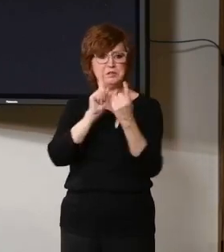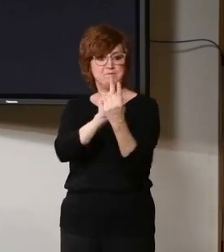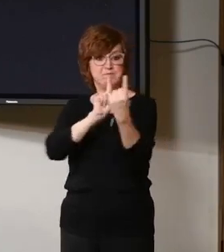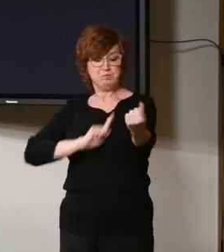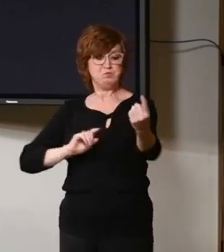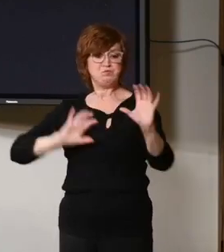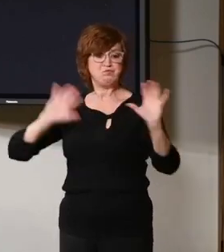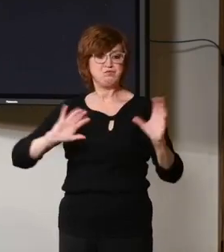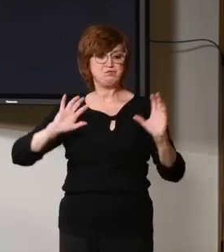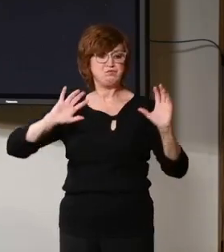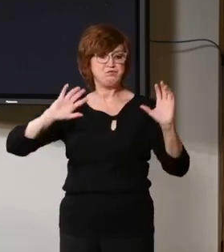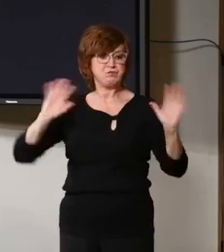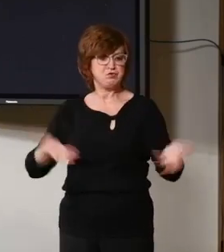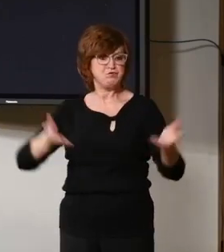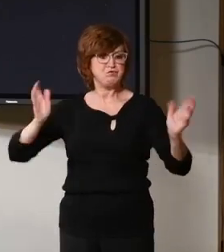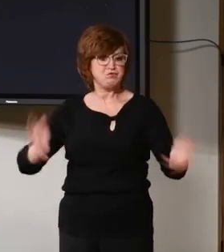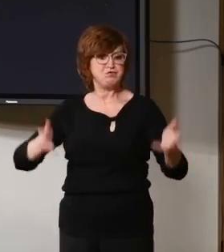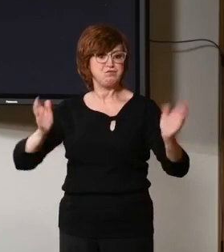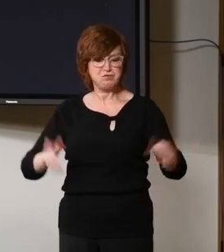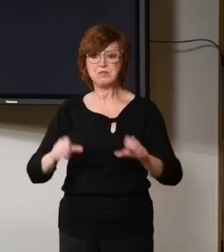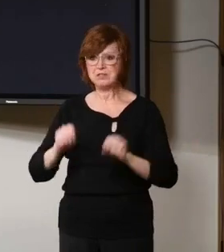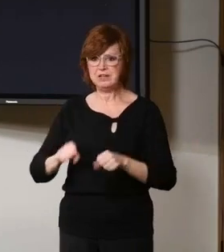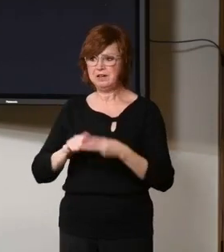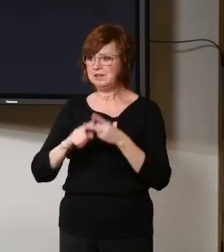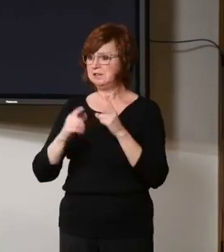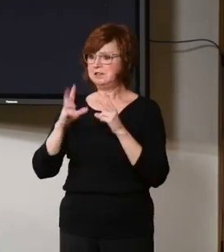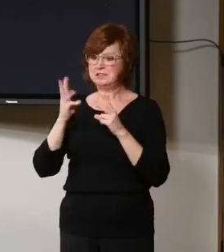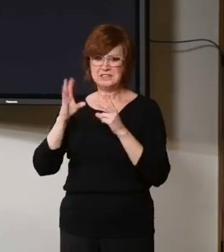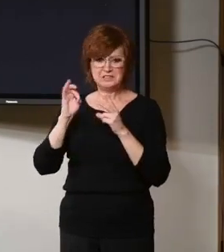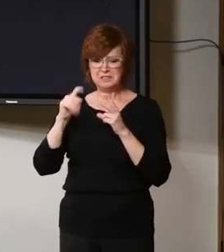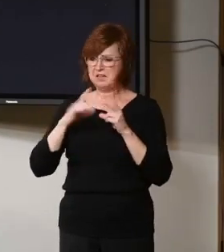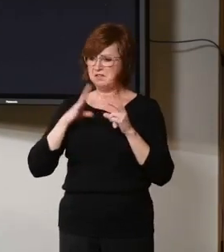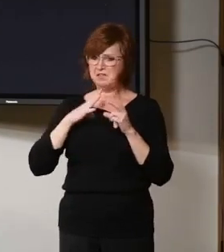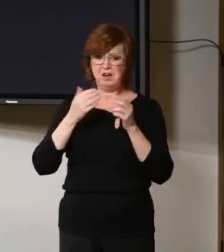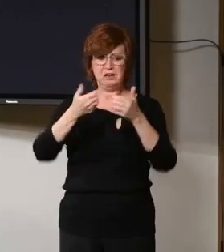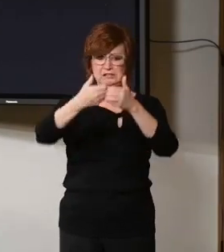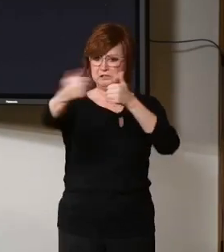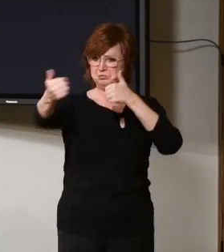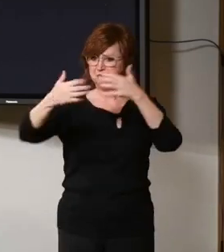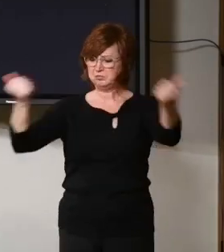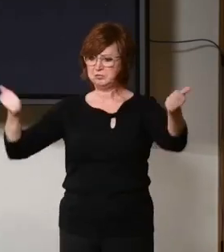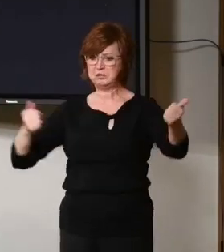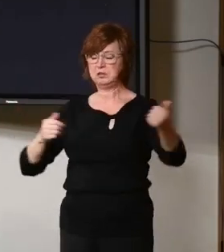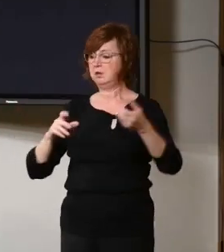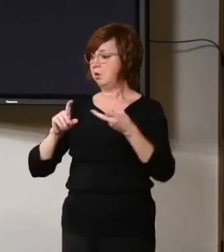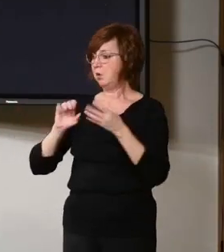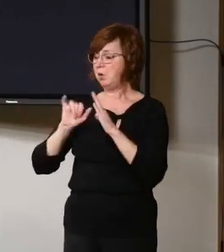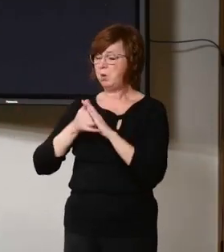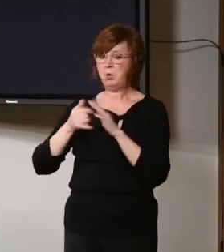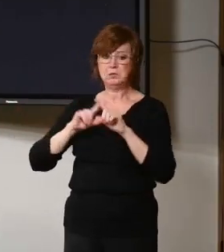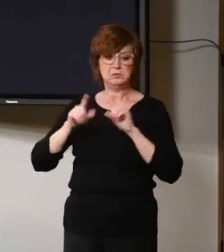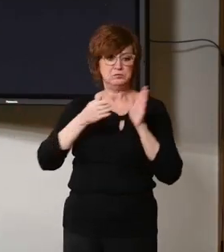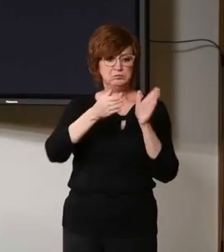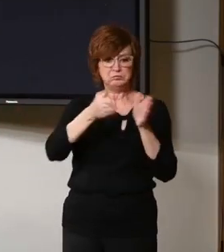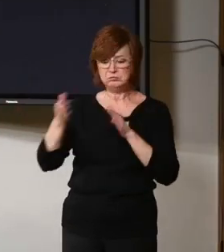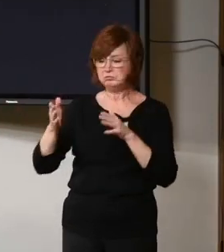than 6-foot separation, or being in touch with friends and family through other